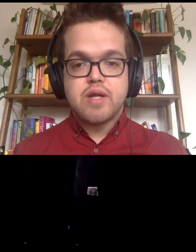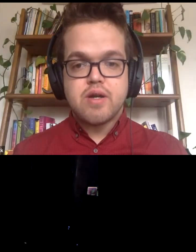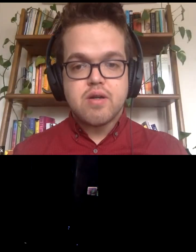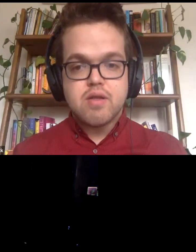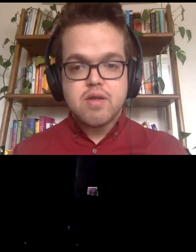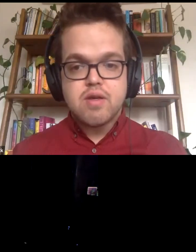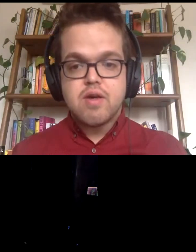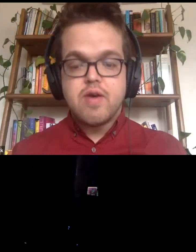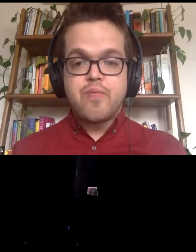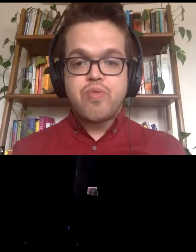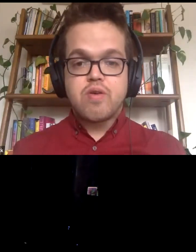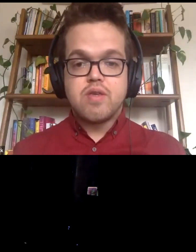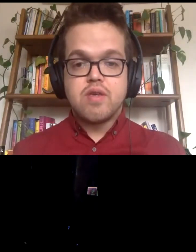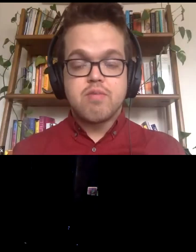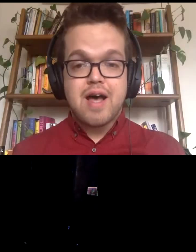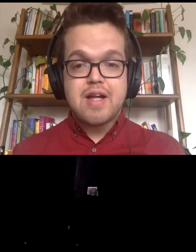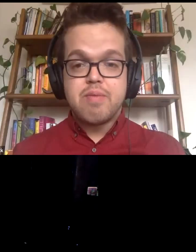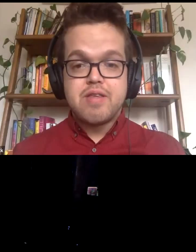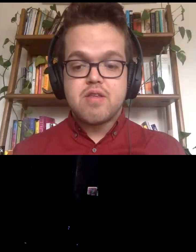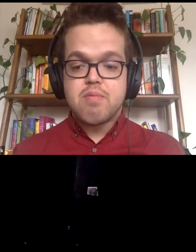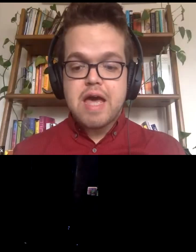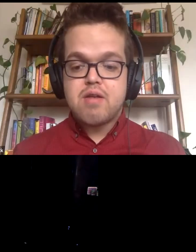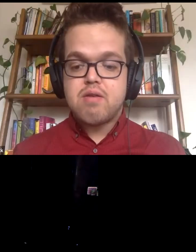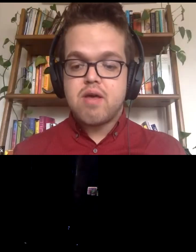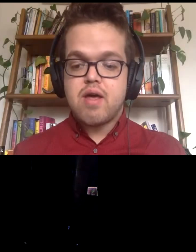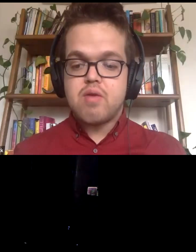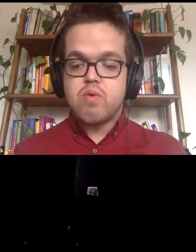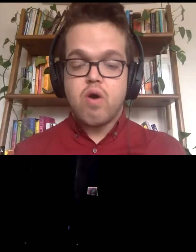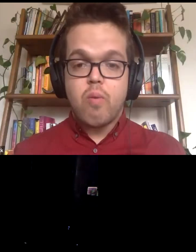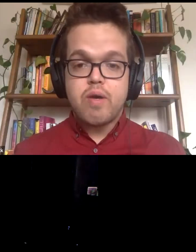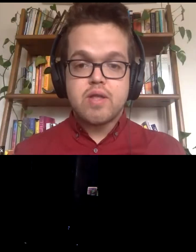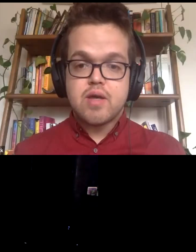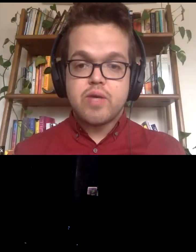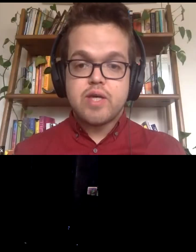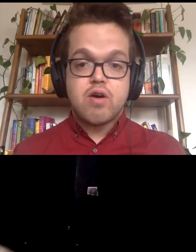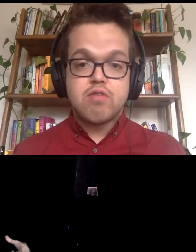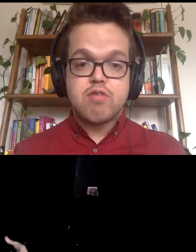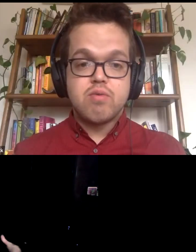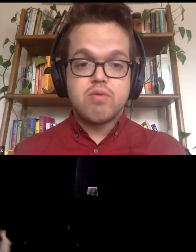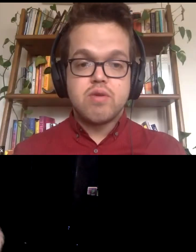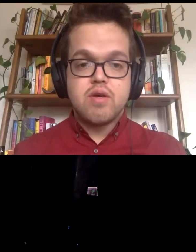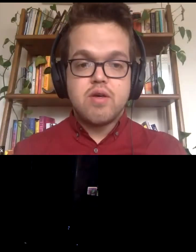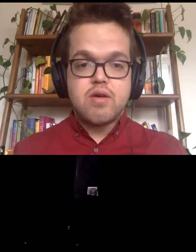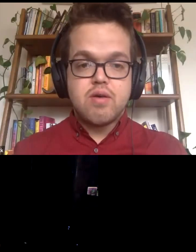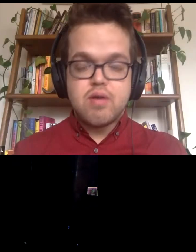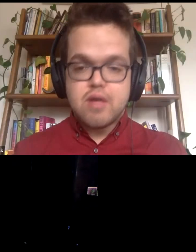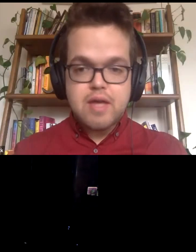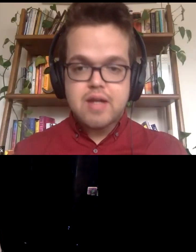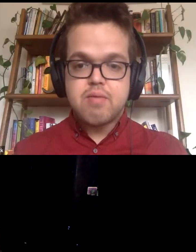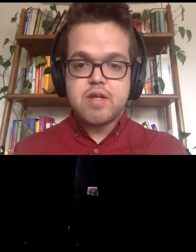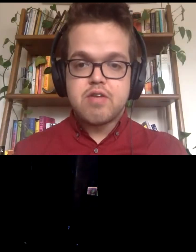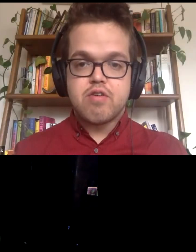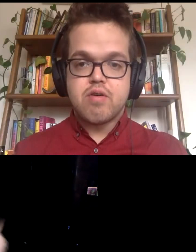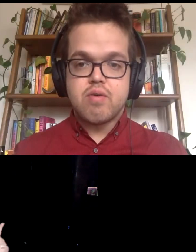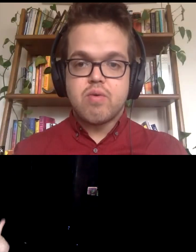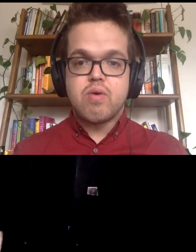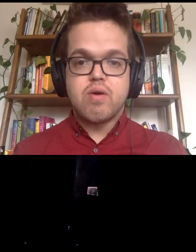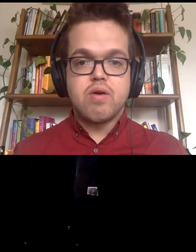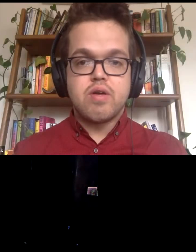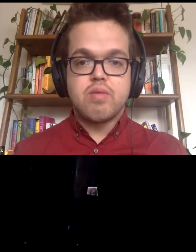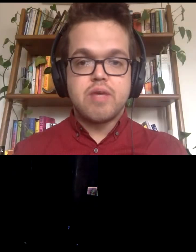It's waiting on the supply to meet the demand. And we're hoping that we can all soon get